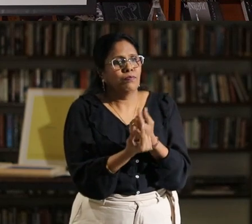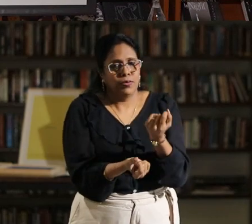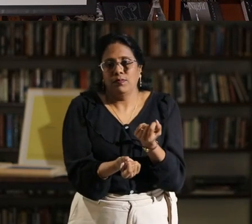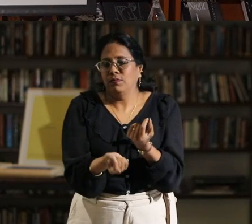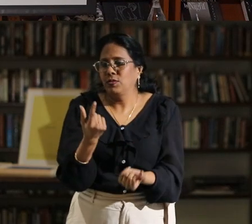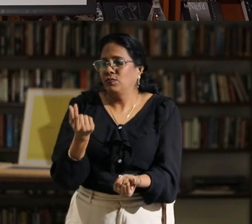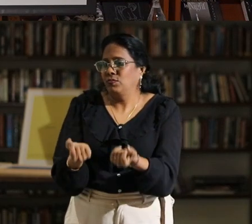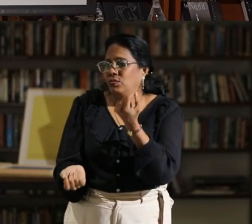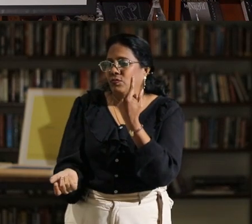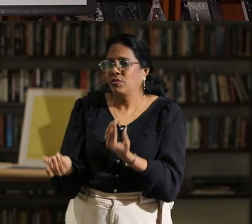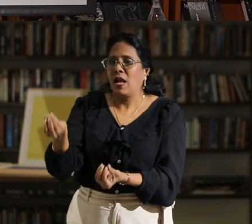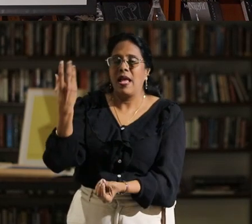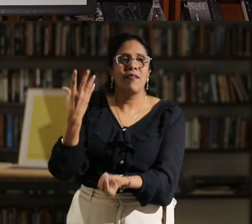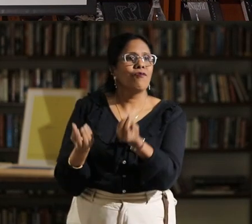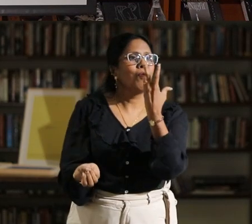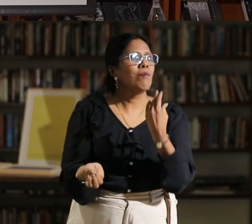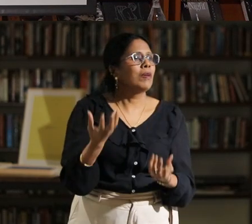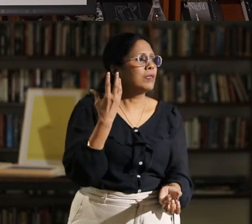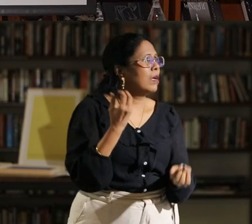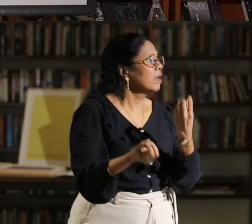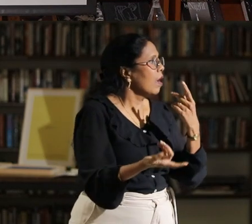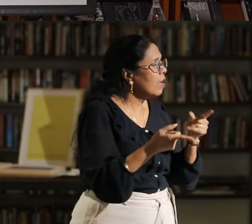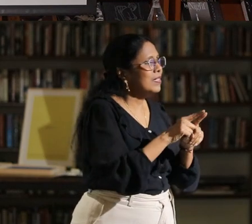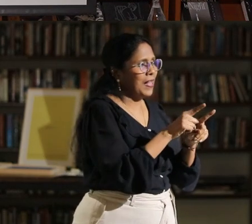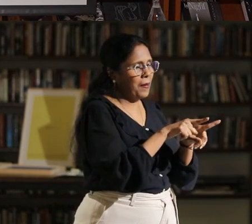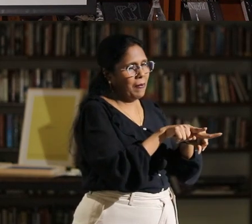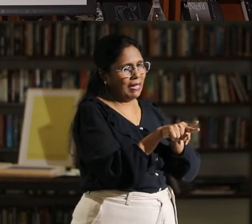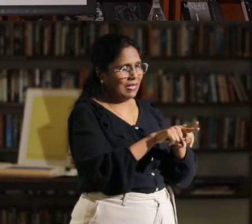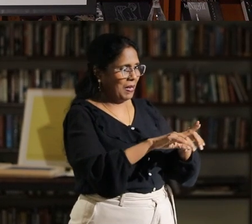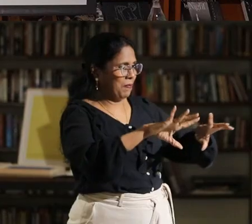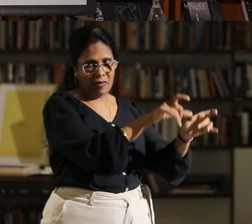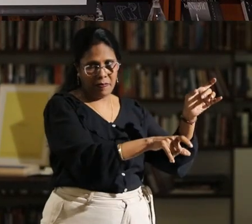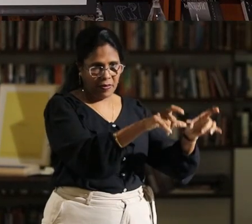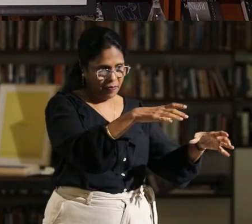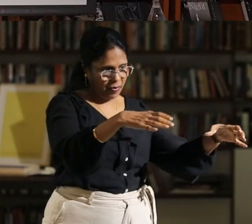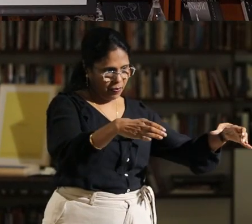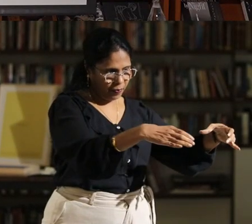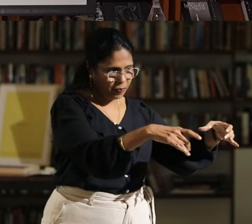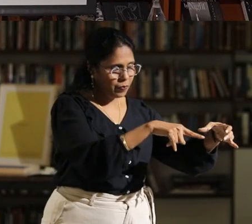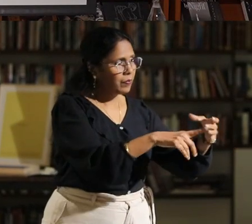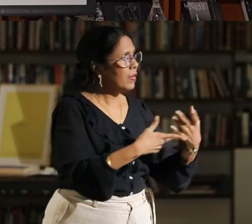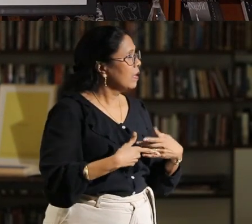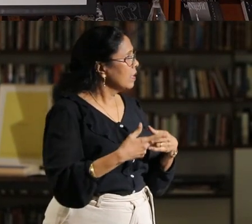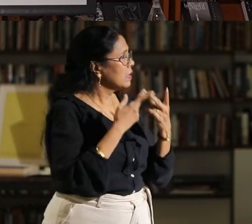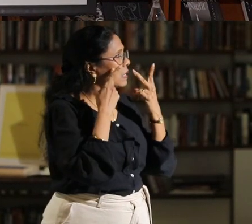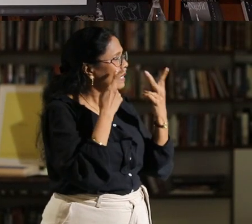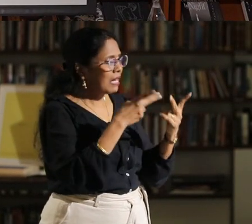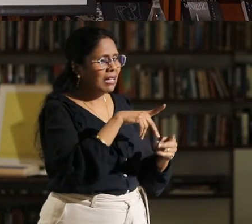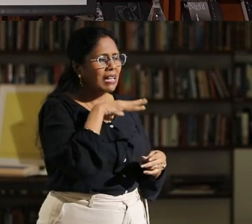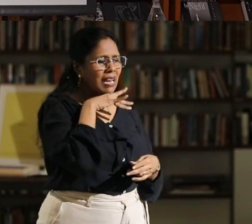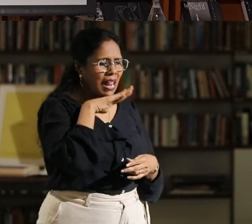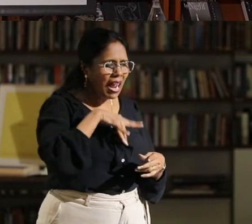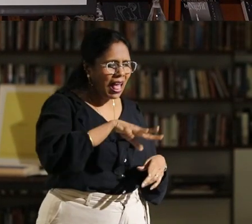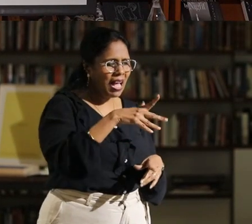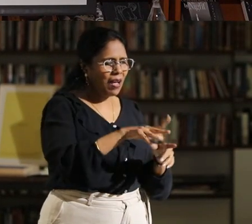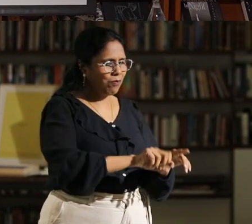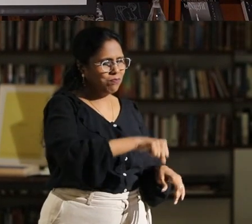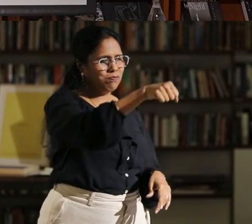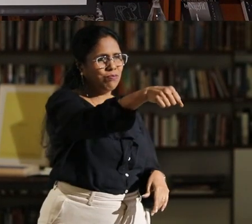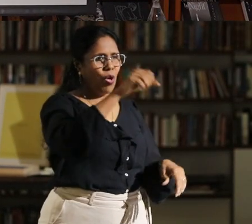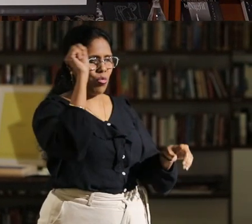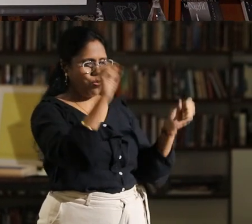like there was one in which there are a group of people around what you can see is like garbage